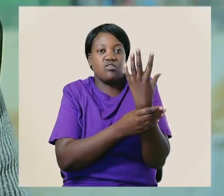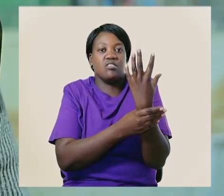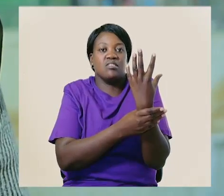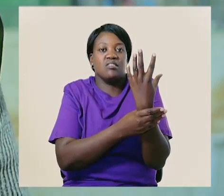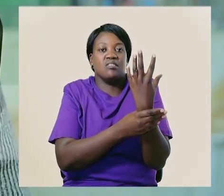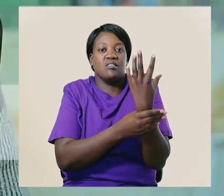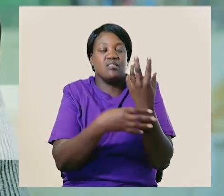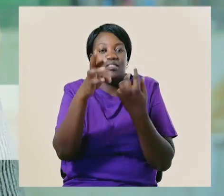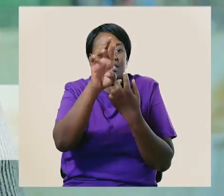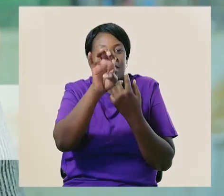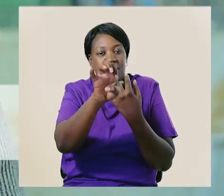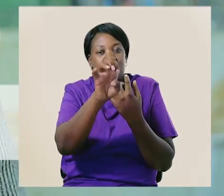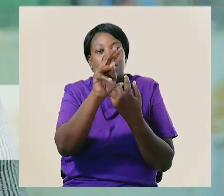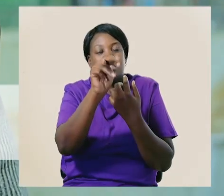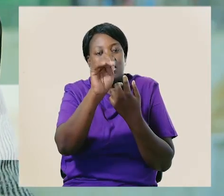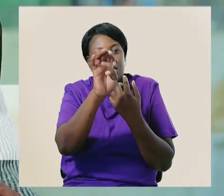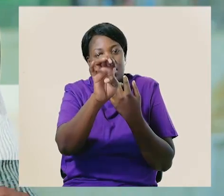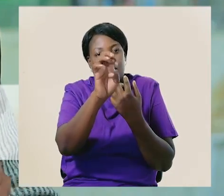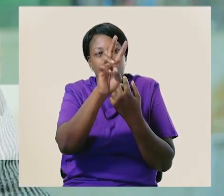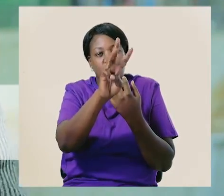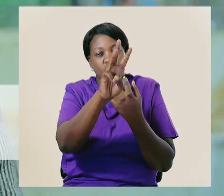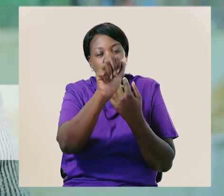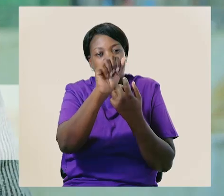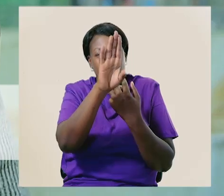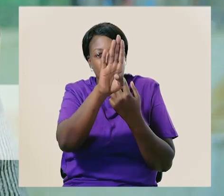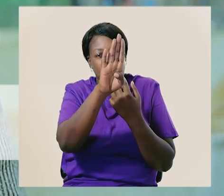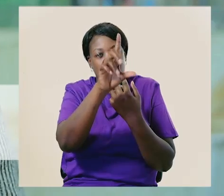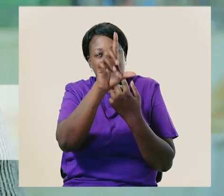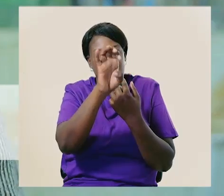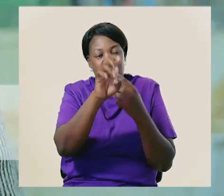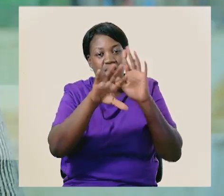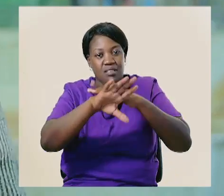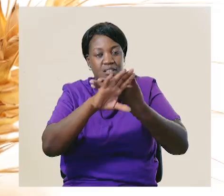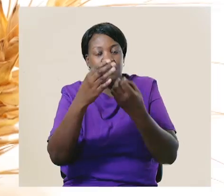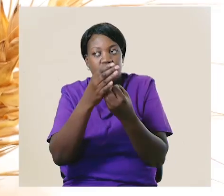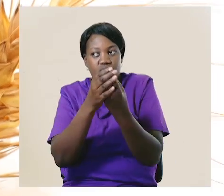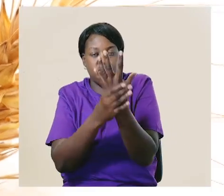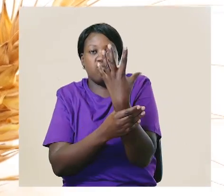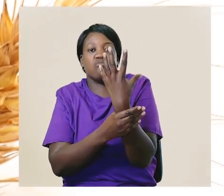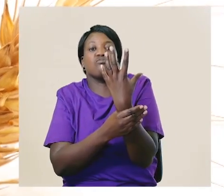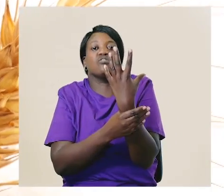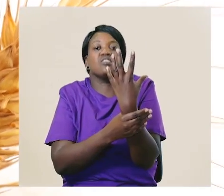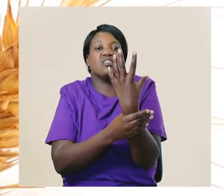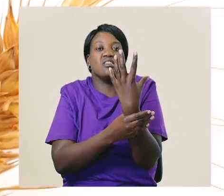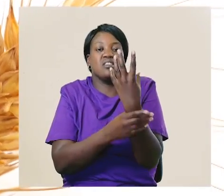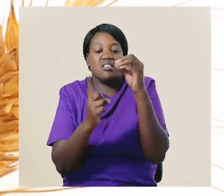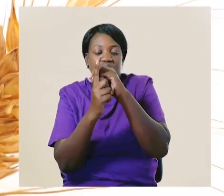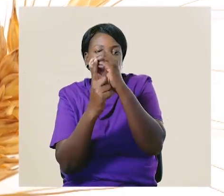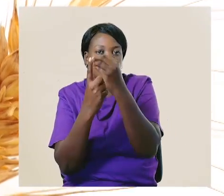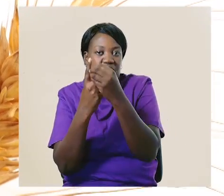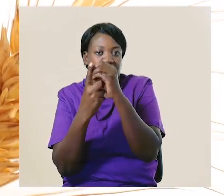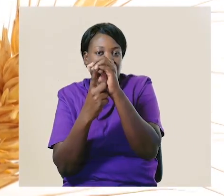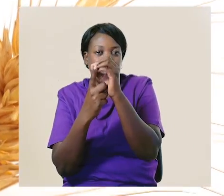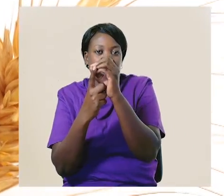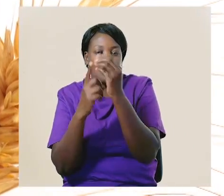are called renewable resources. Crops are examples of renewable resources. We can take crops such as wheat from